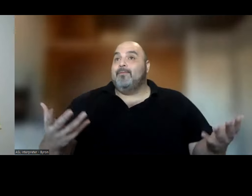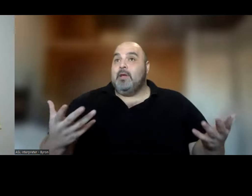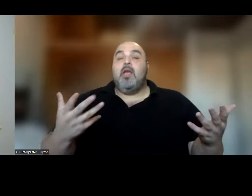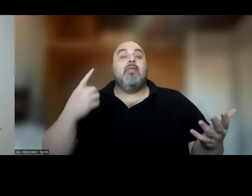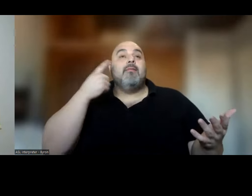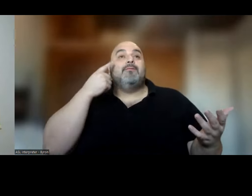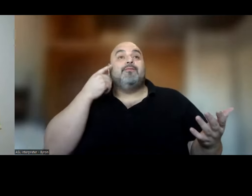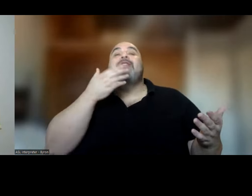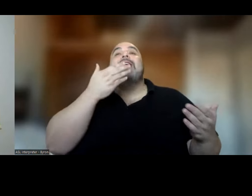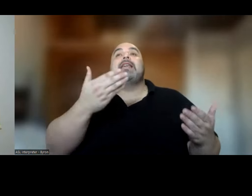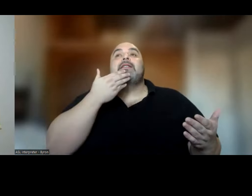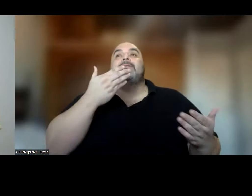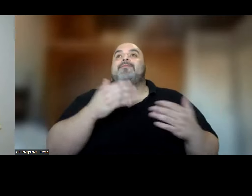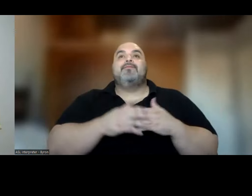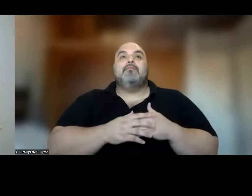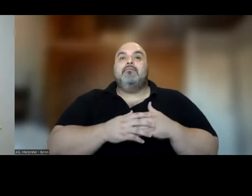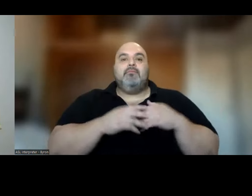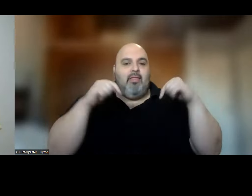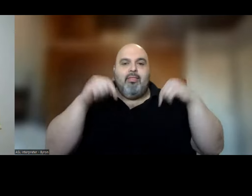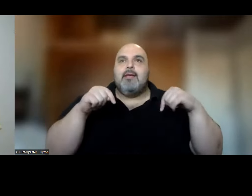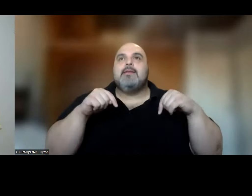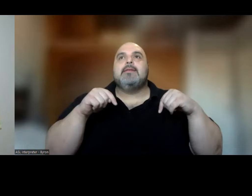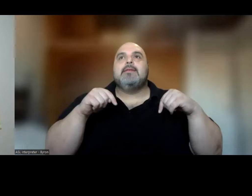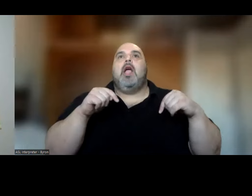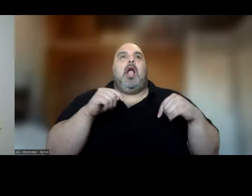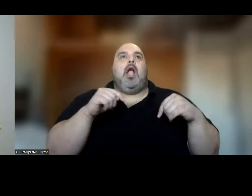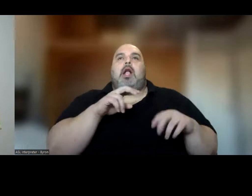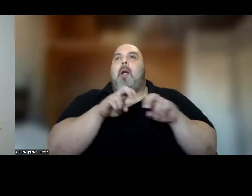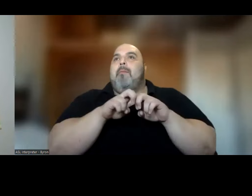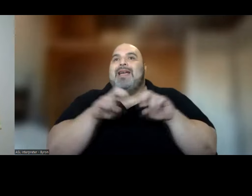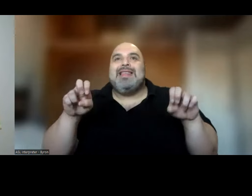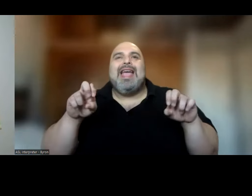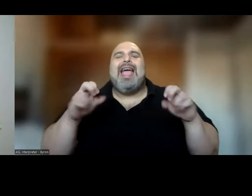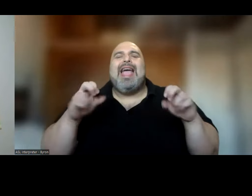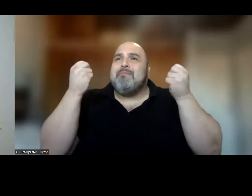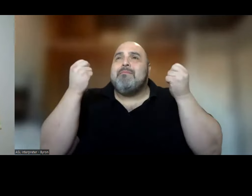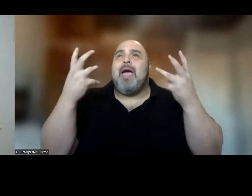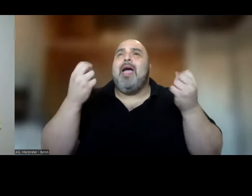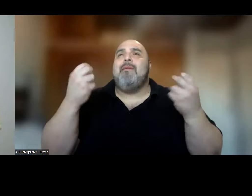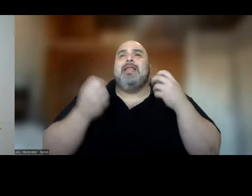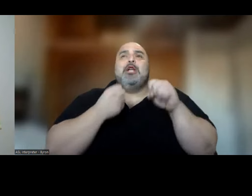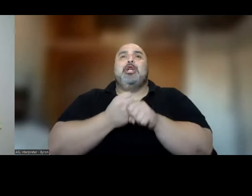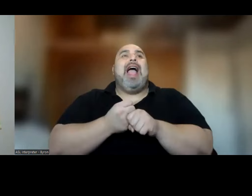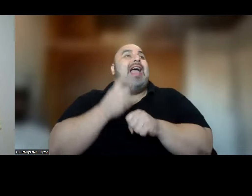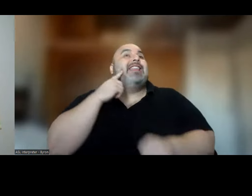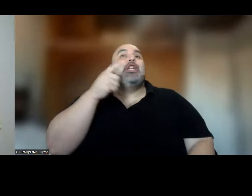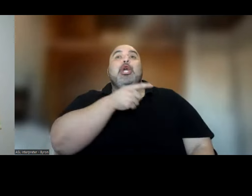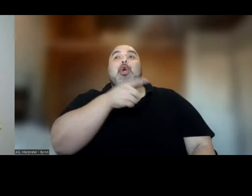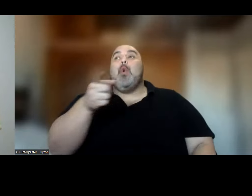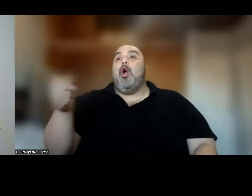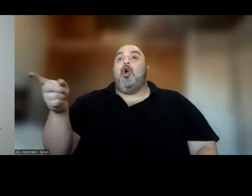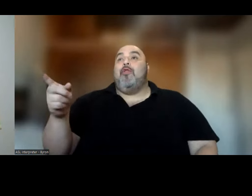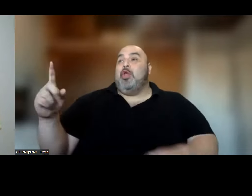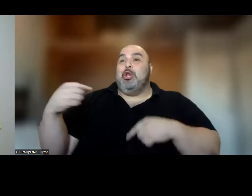thanking just this committee and the literally decades. I think you are the longest running